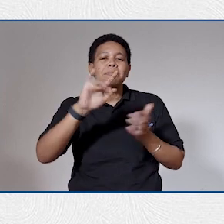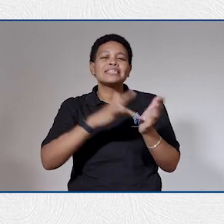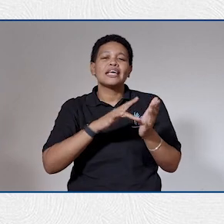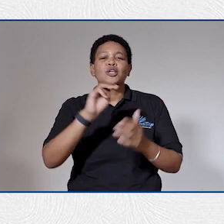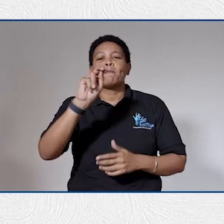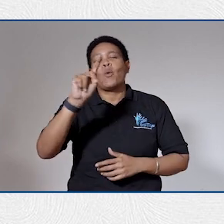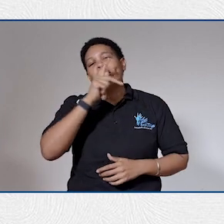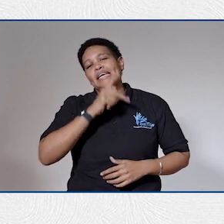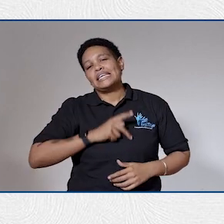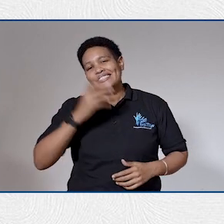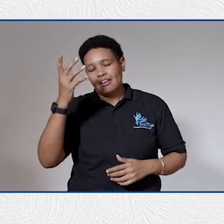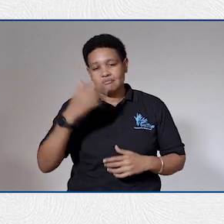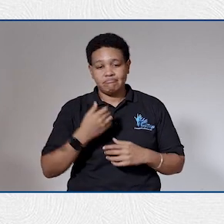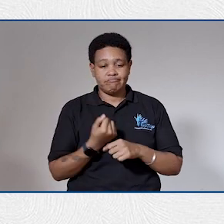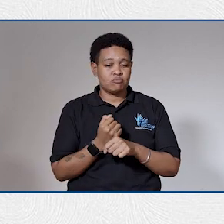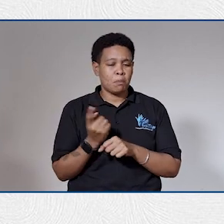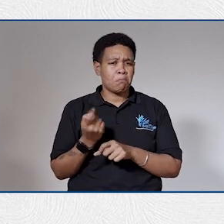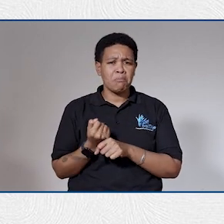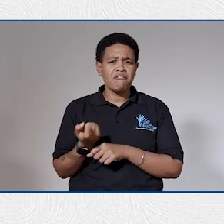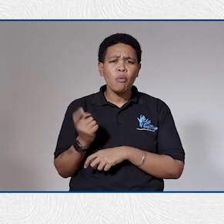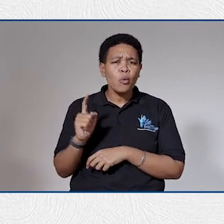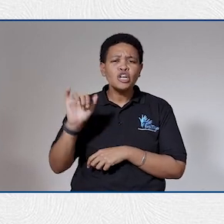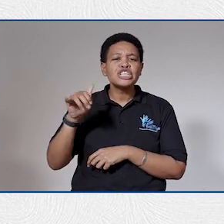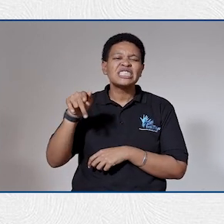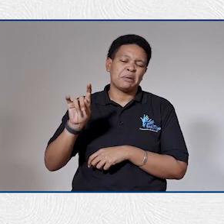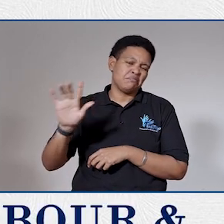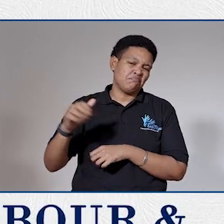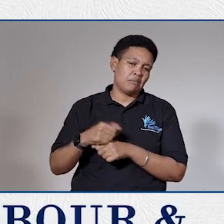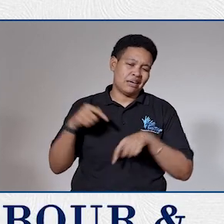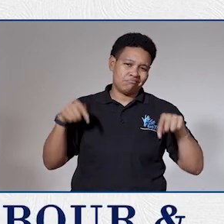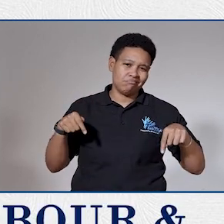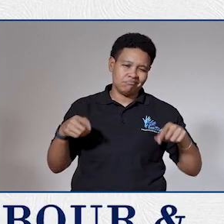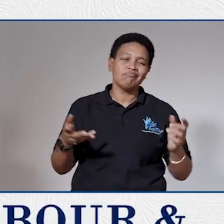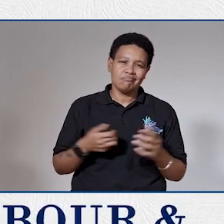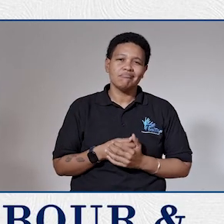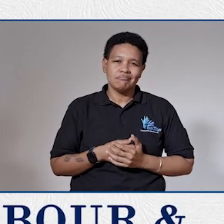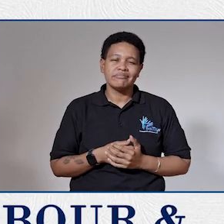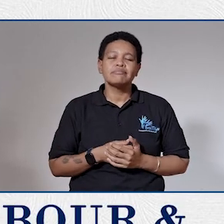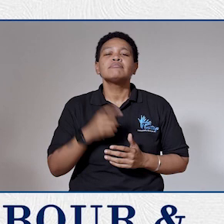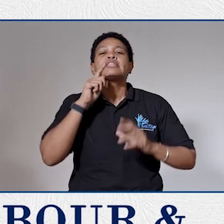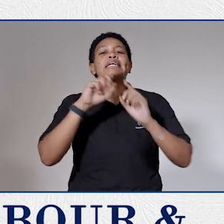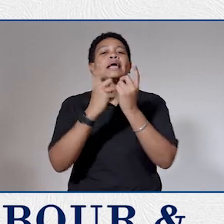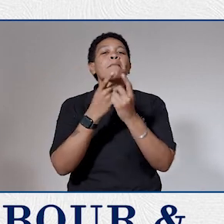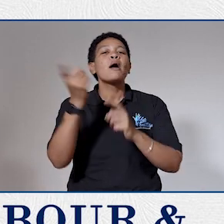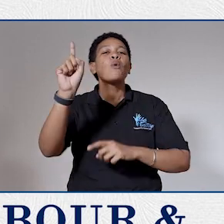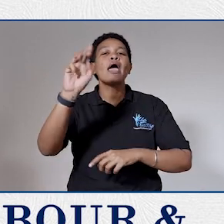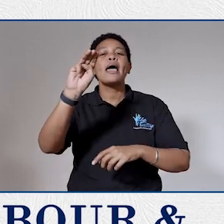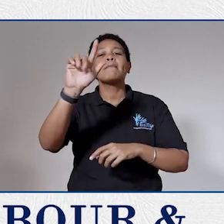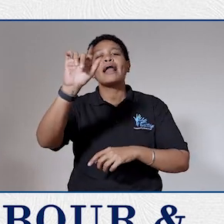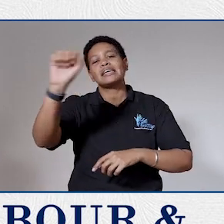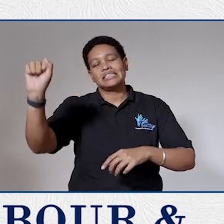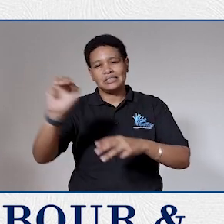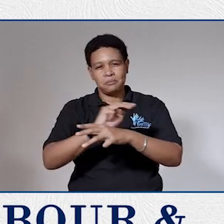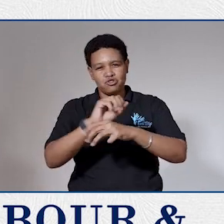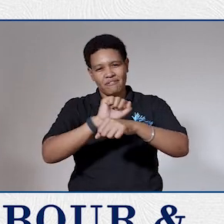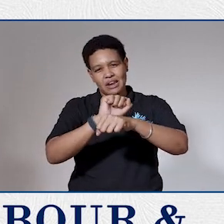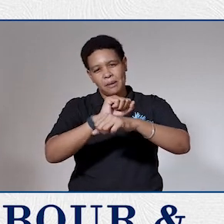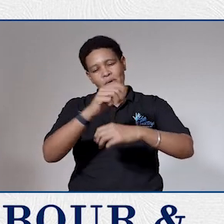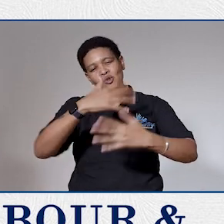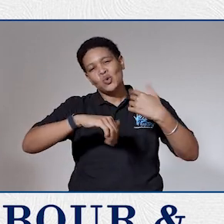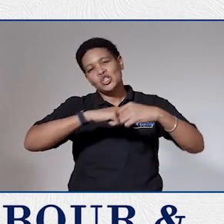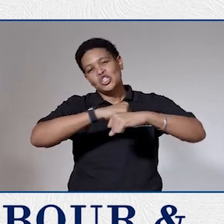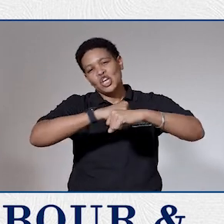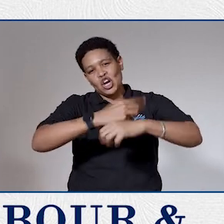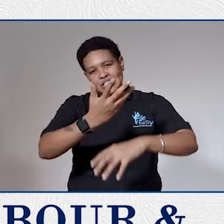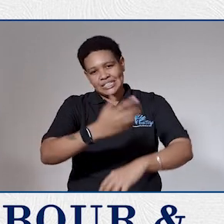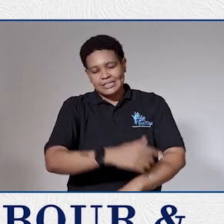A production of the Jamaica Council for Persons with Disabilities, a department of the Ministry of Labor and Social Security.